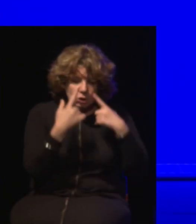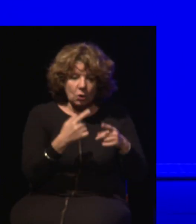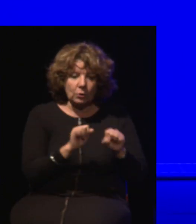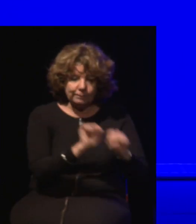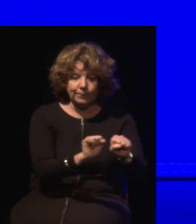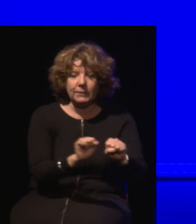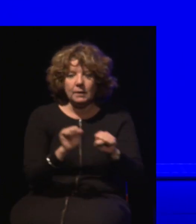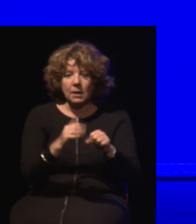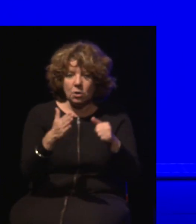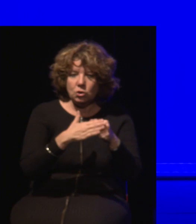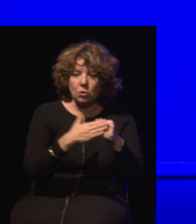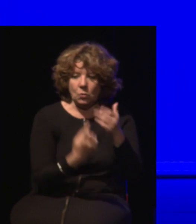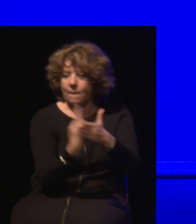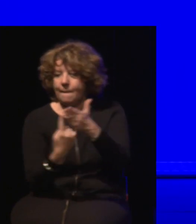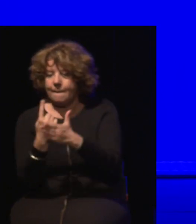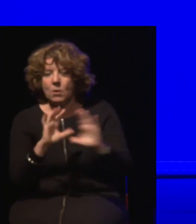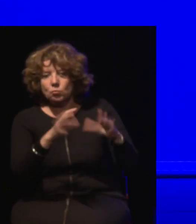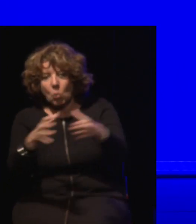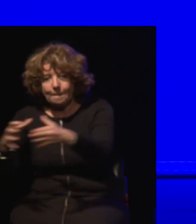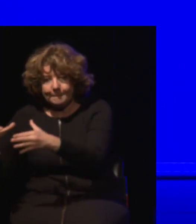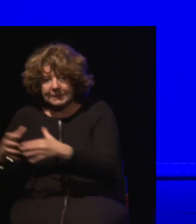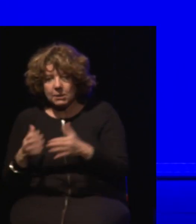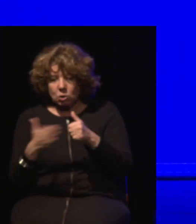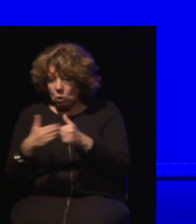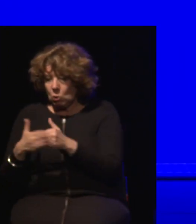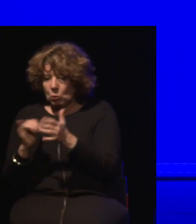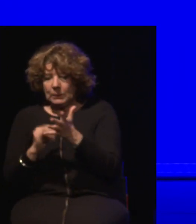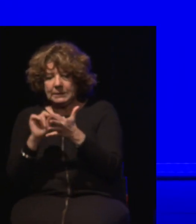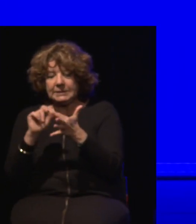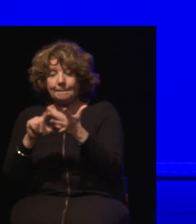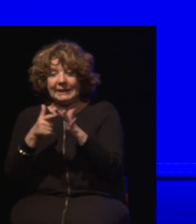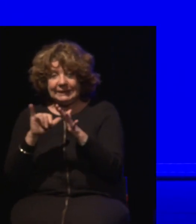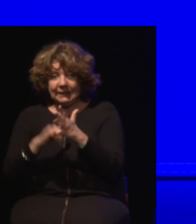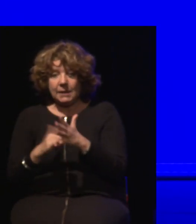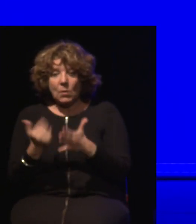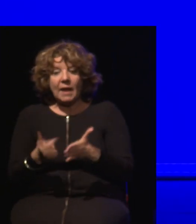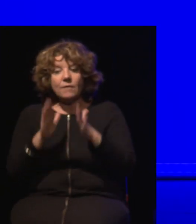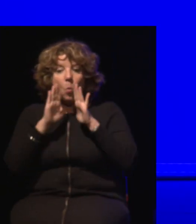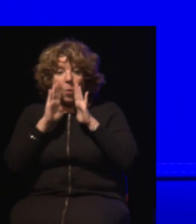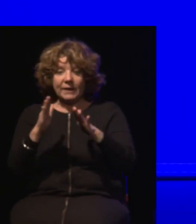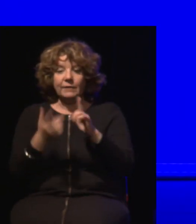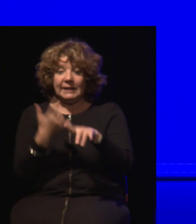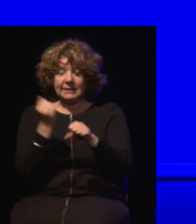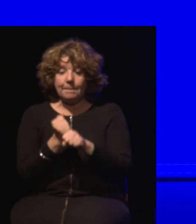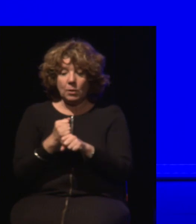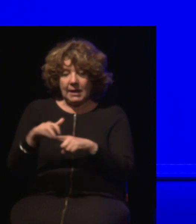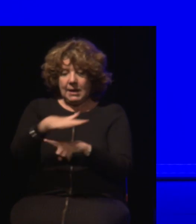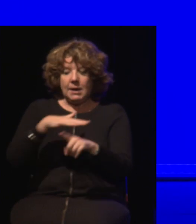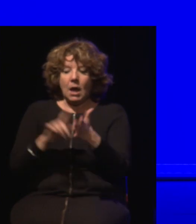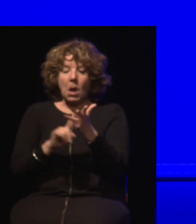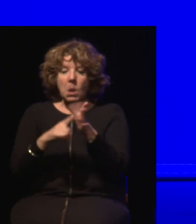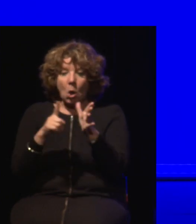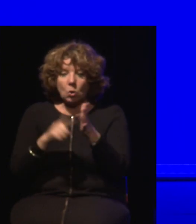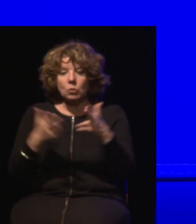emergence of new species. And we have a wonderful example of that in a local songbird. And see